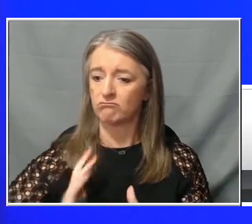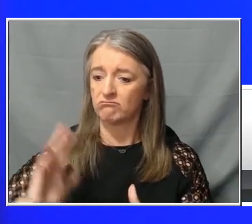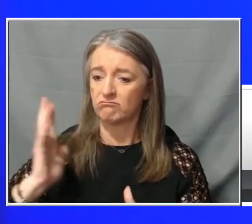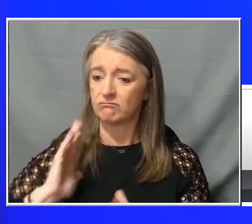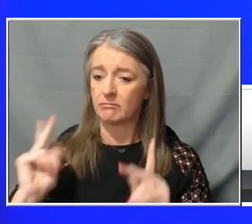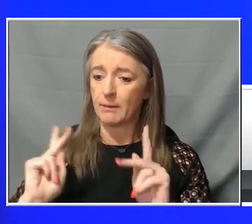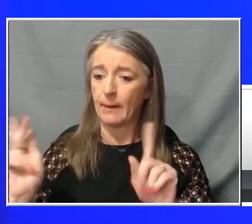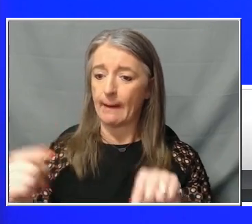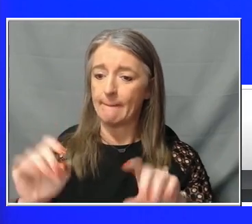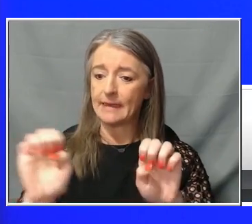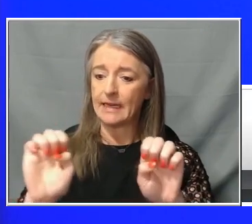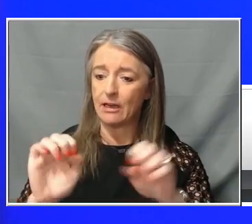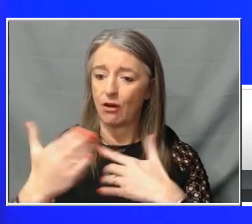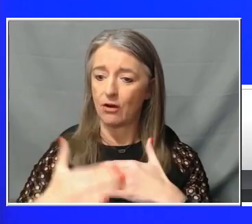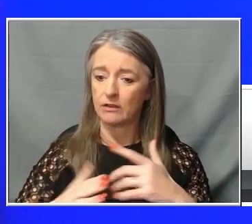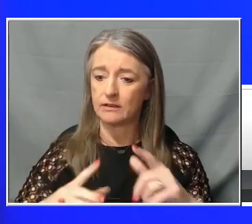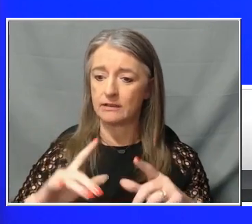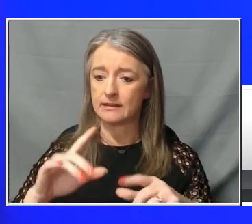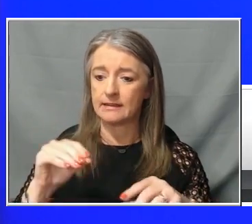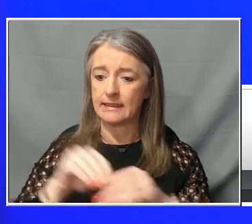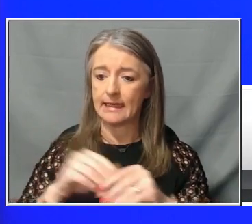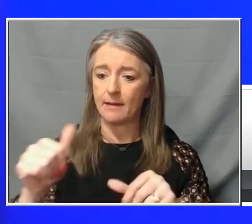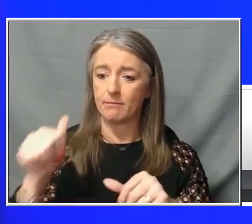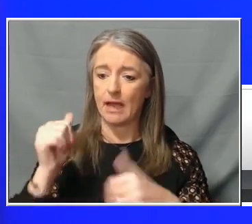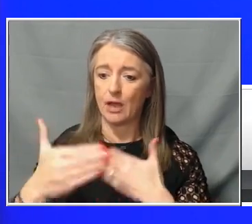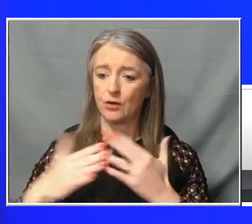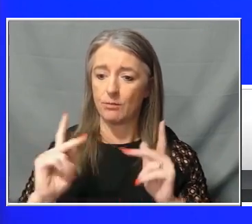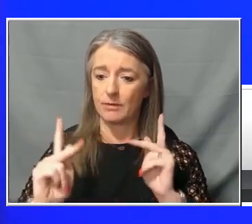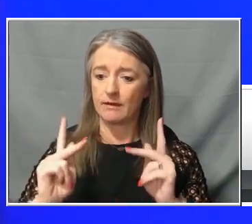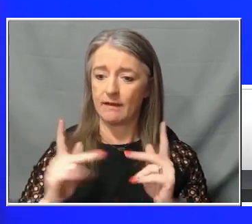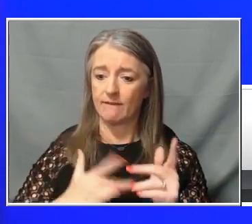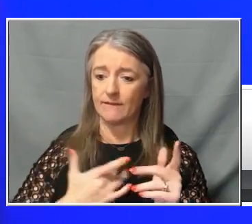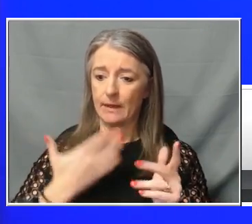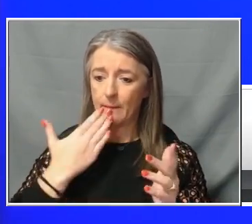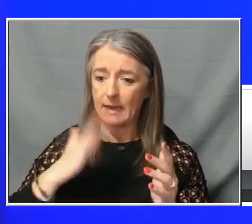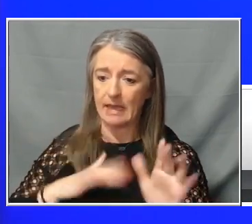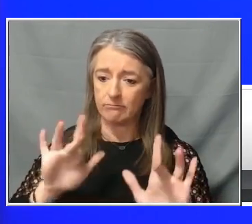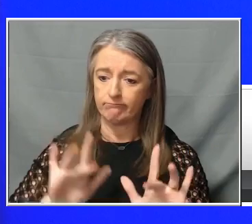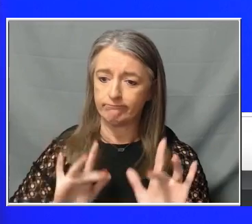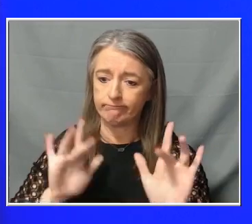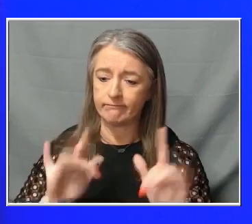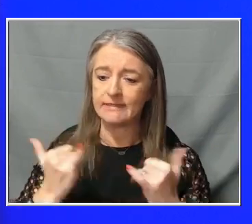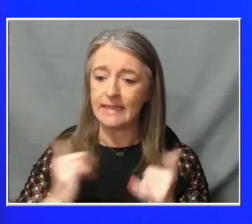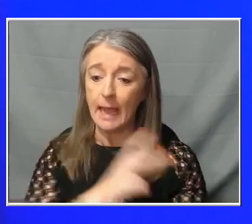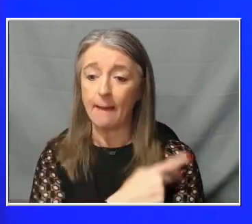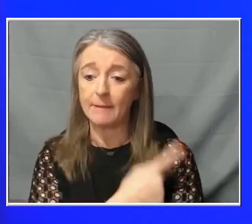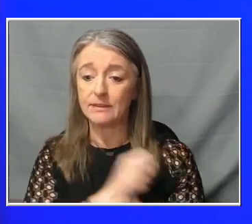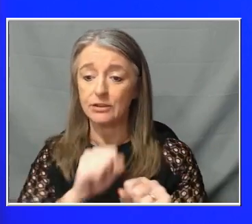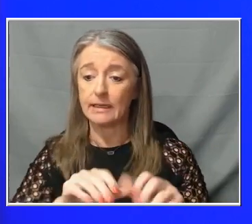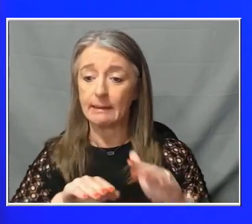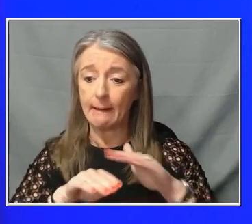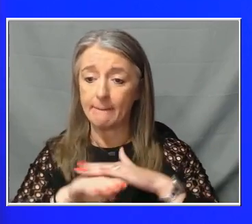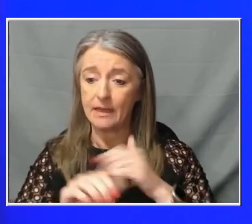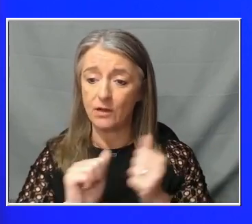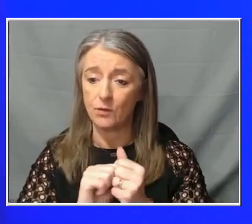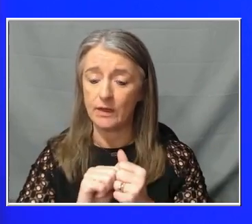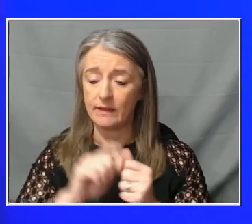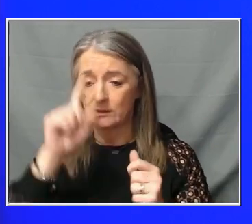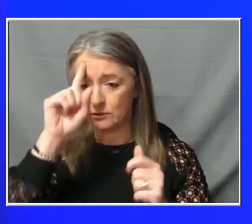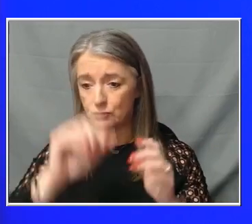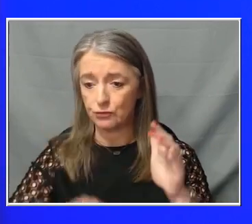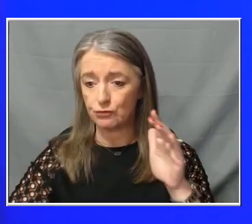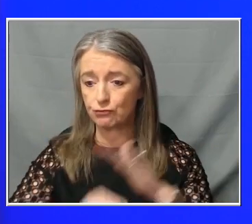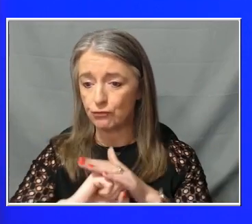room with a stroke and they'd be put in a back room and people would just feel bad. Now a patient can come in with a devastating